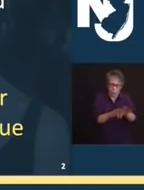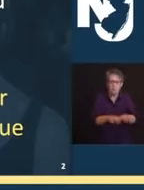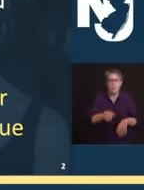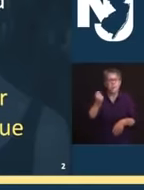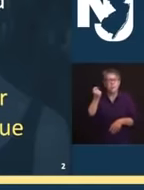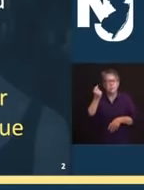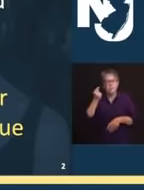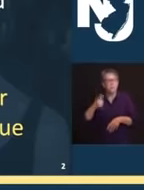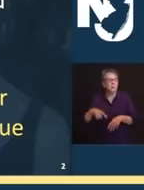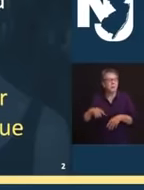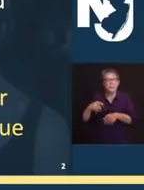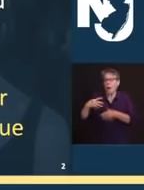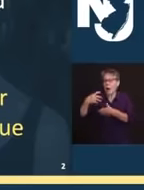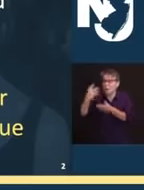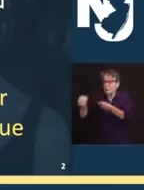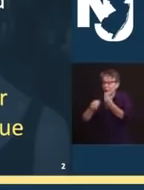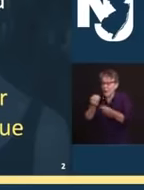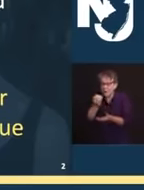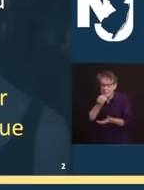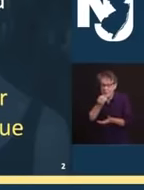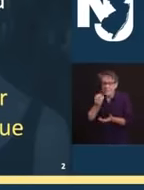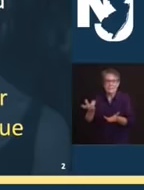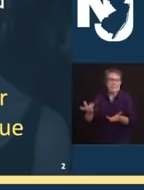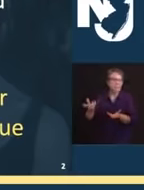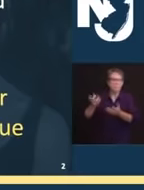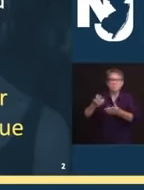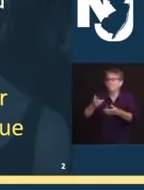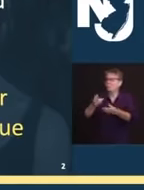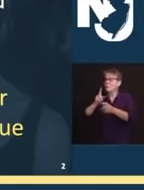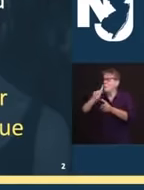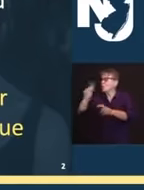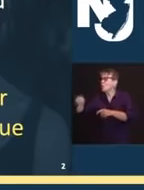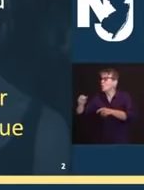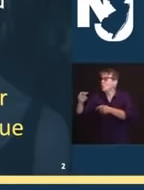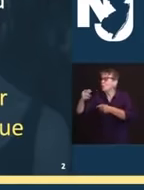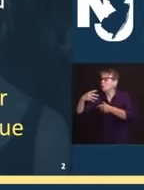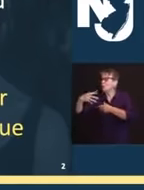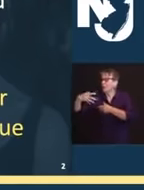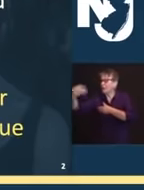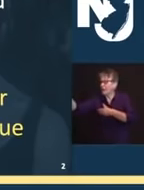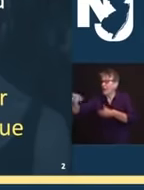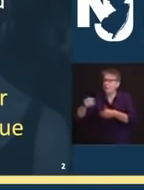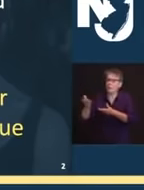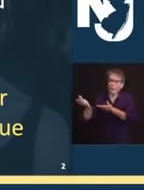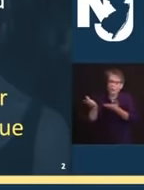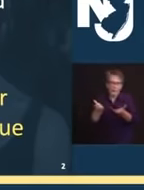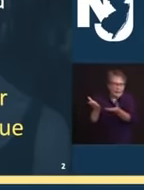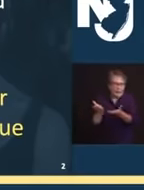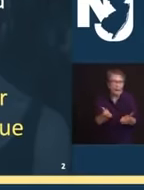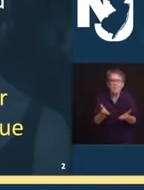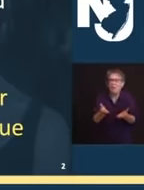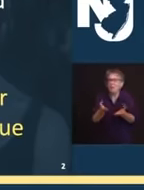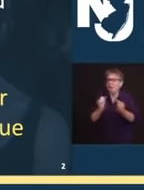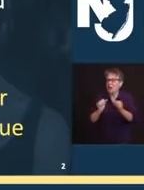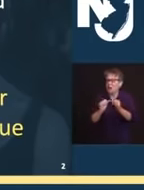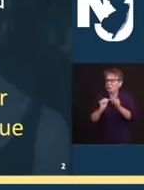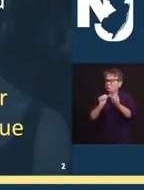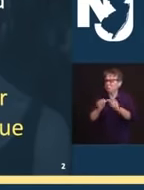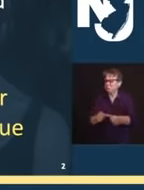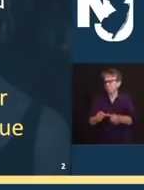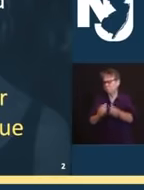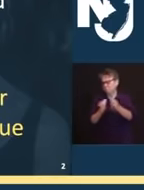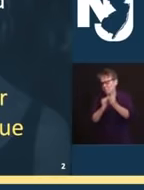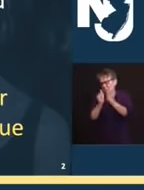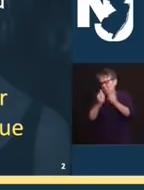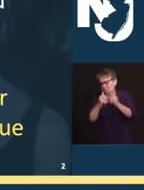10 p.m., as can takeout or delivery services. This time restriction for indoor dining also includes our